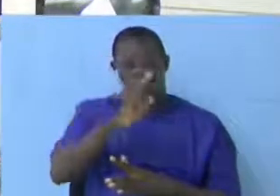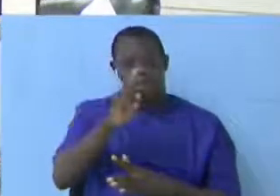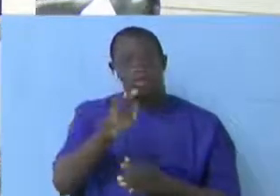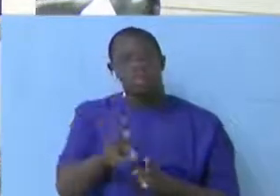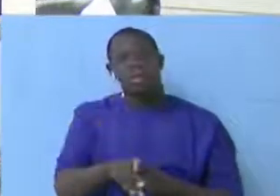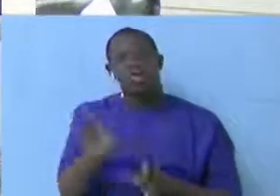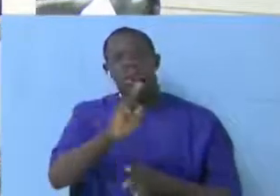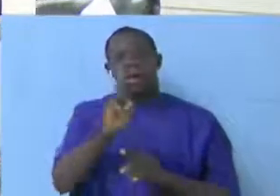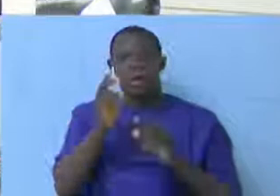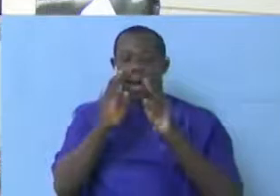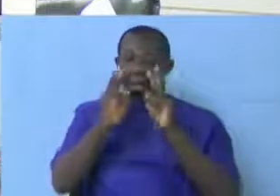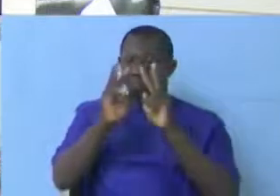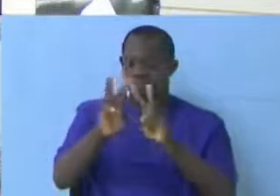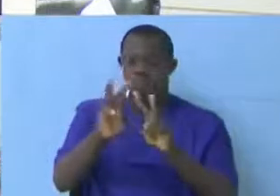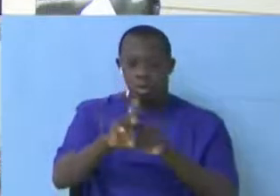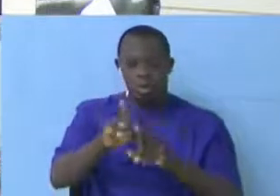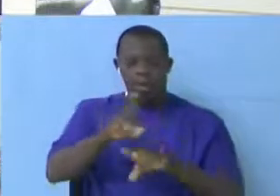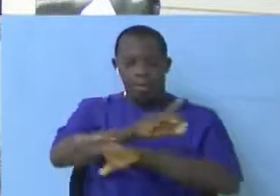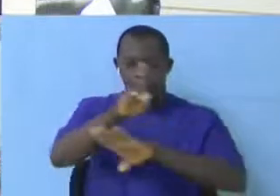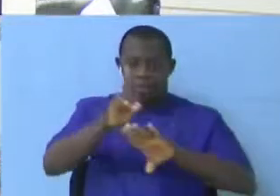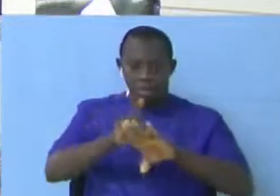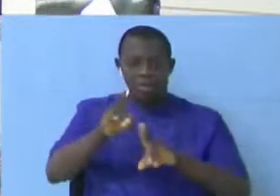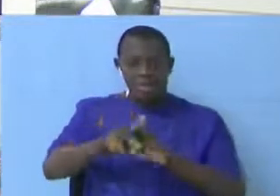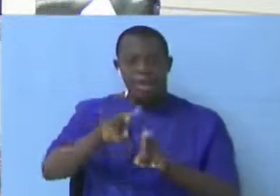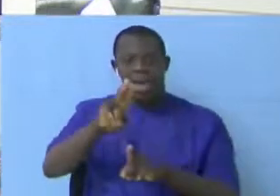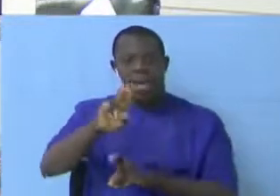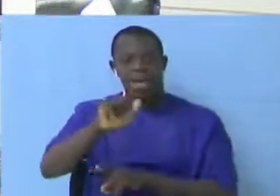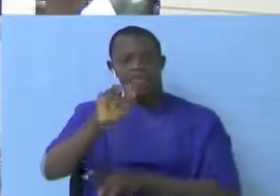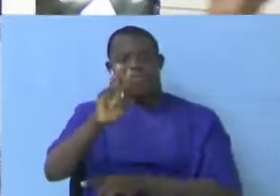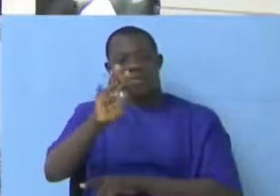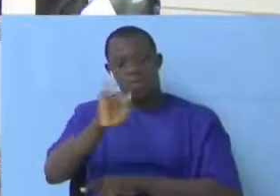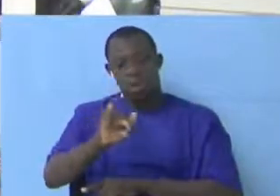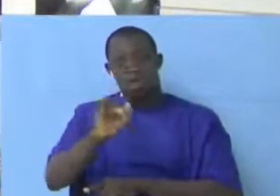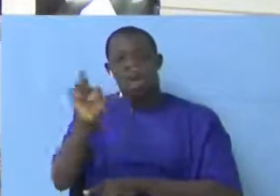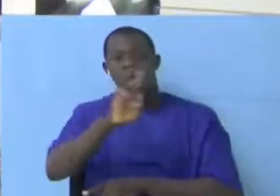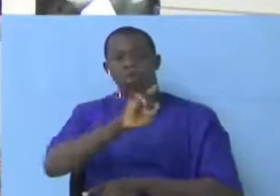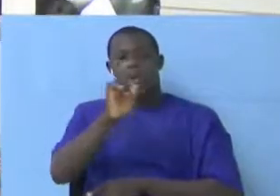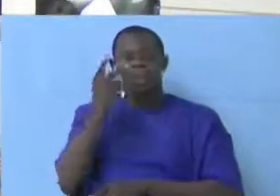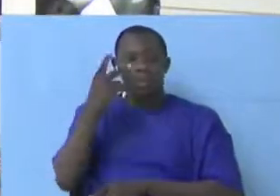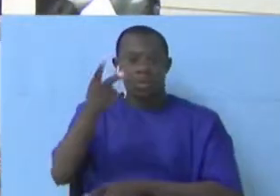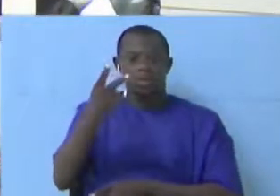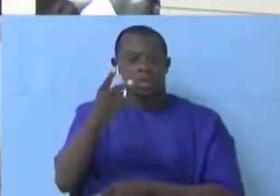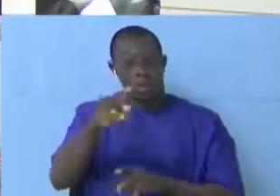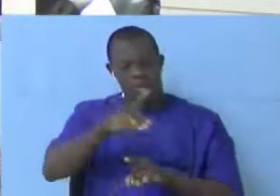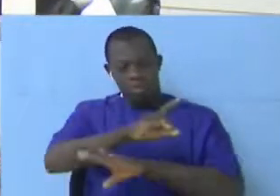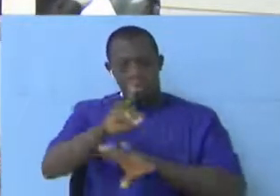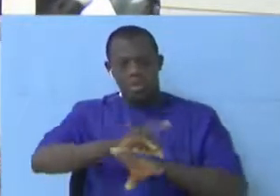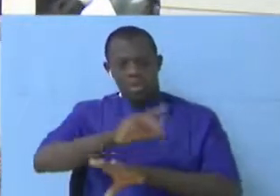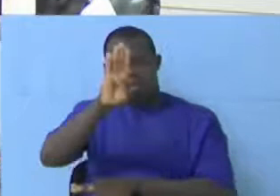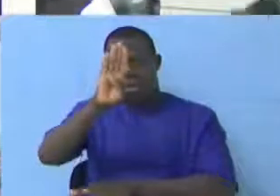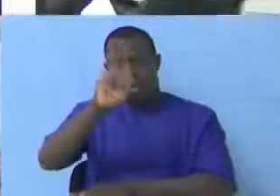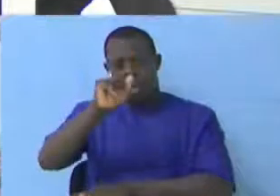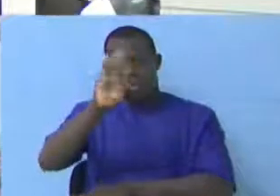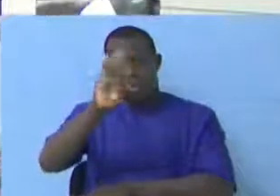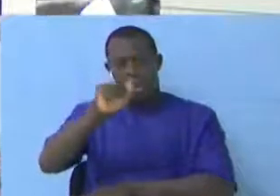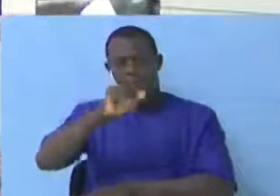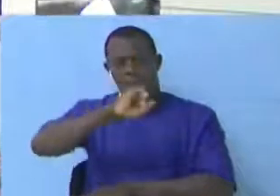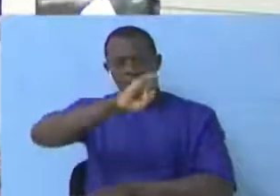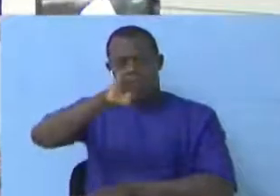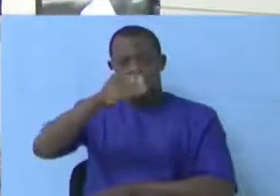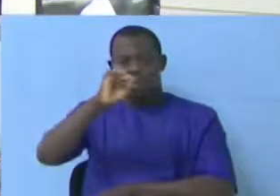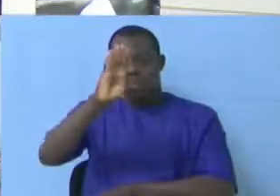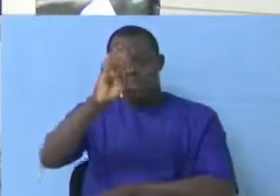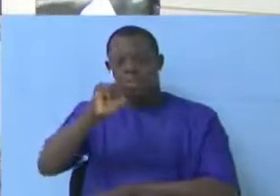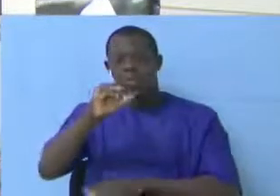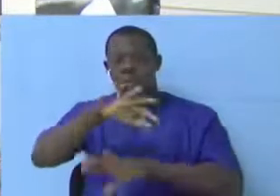with what I saw at the Navy, what I saw at Baba Job's house, all those act